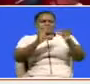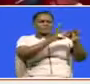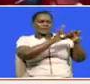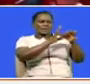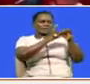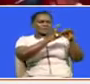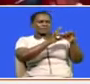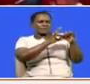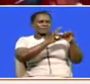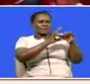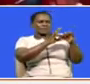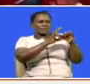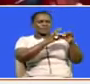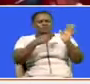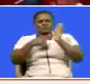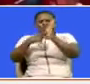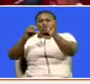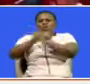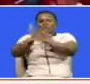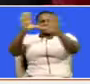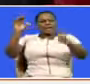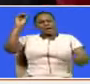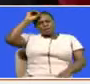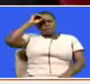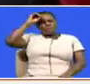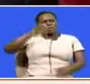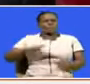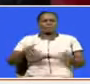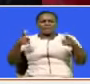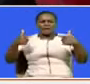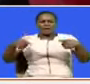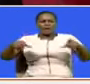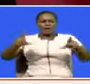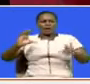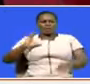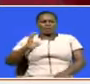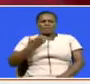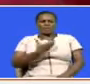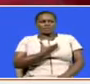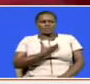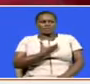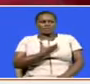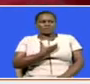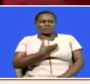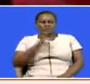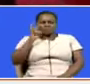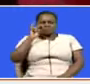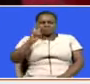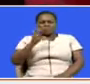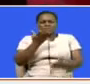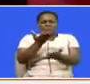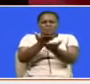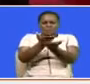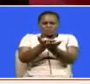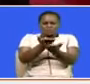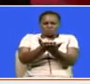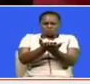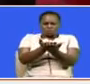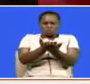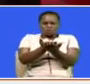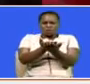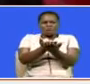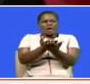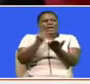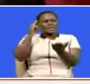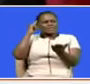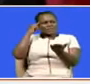huko kitofautiana wazi kuhusu maombi hayo. But we allow the committee to consider that petition, and